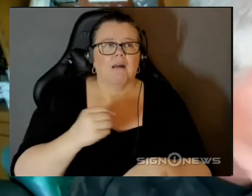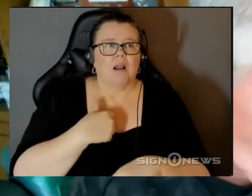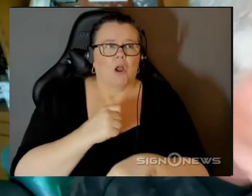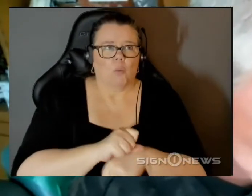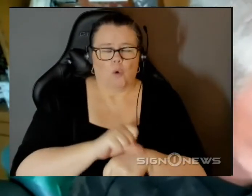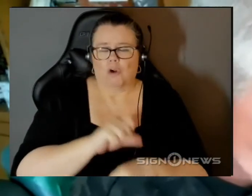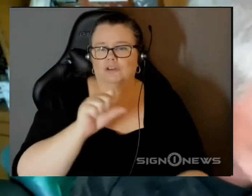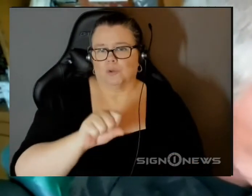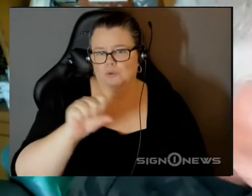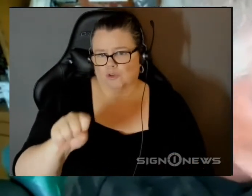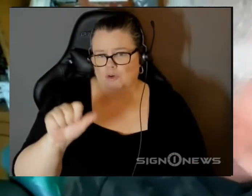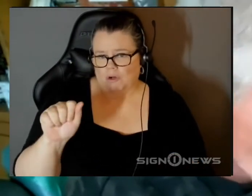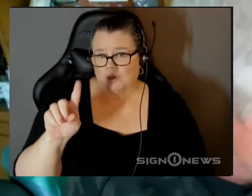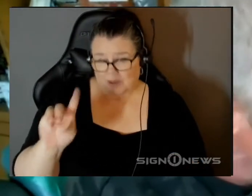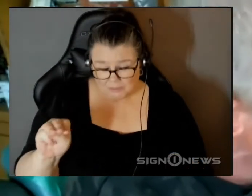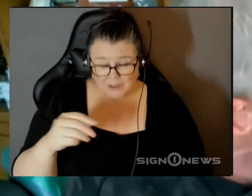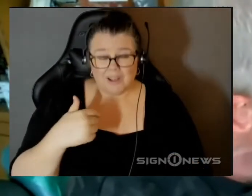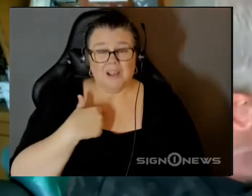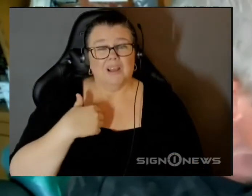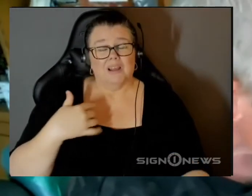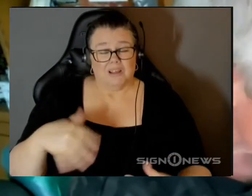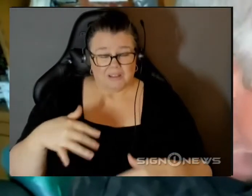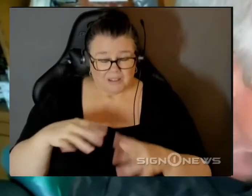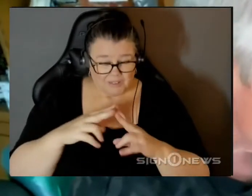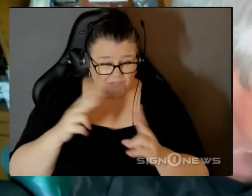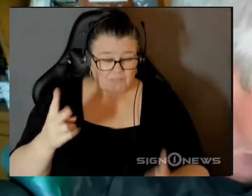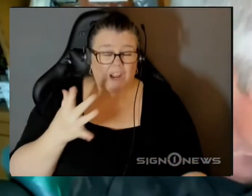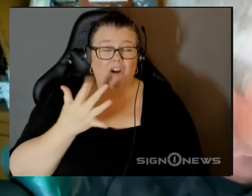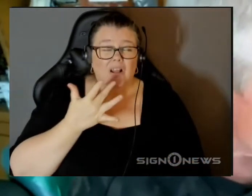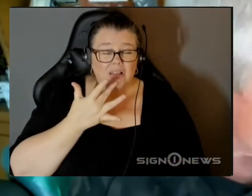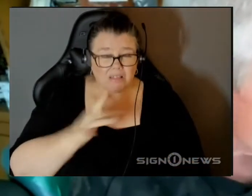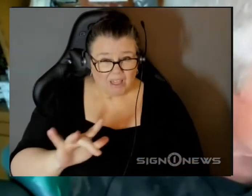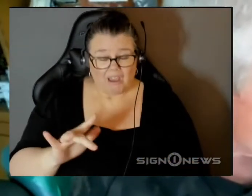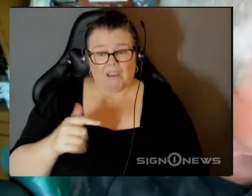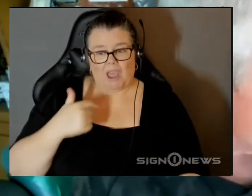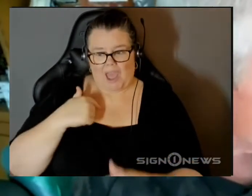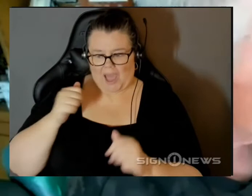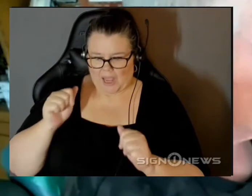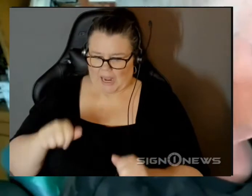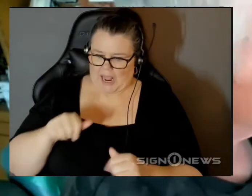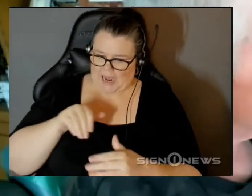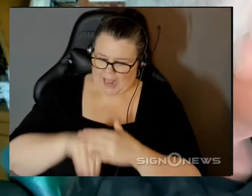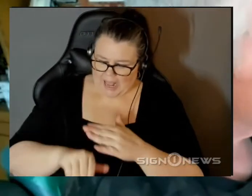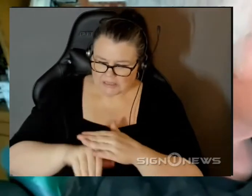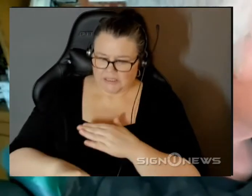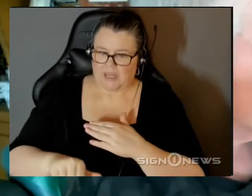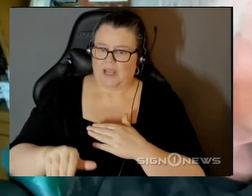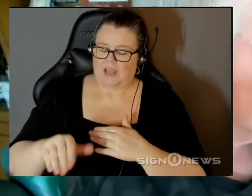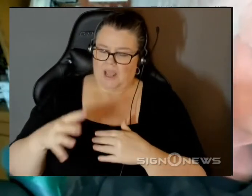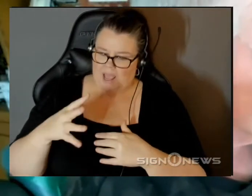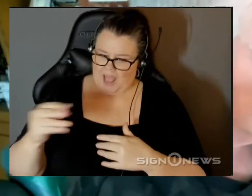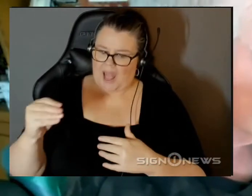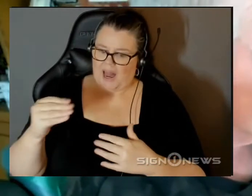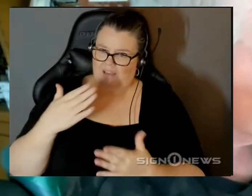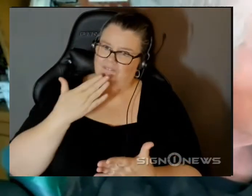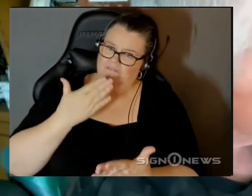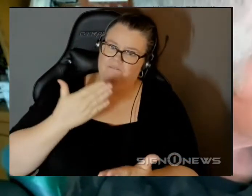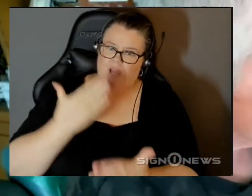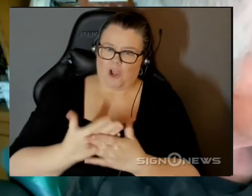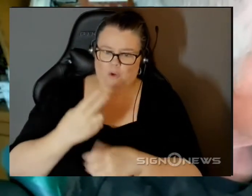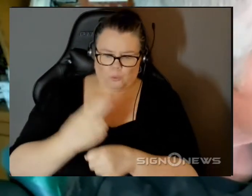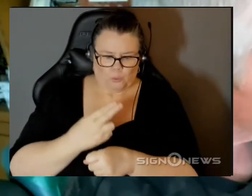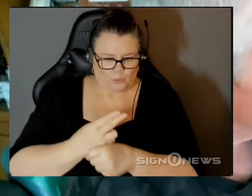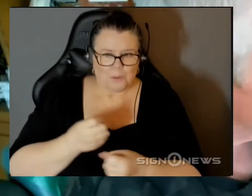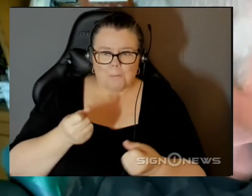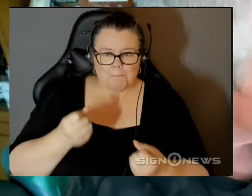be able to access and effectively use multiple modes of AAC throughout my